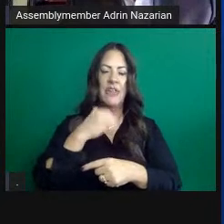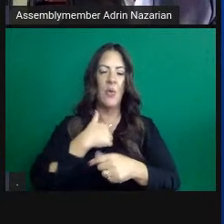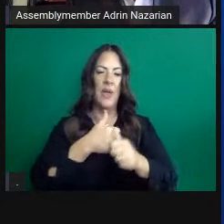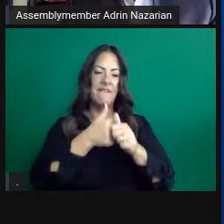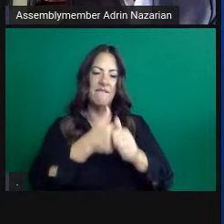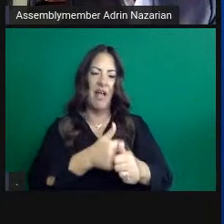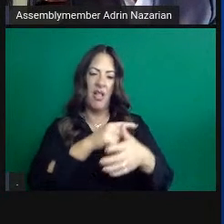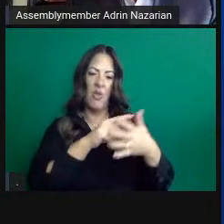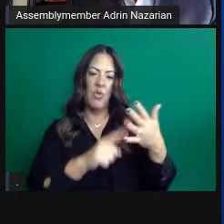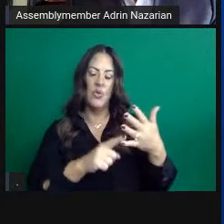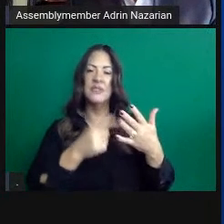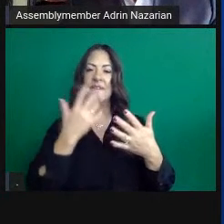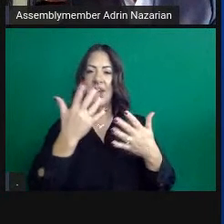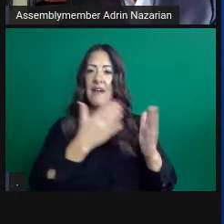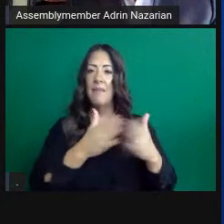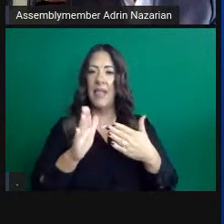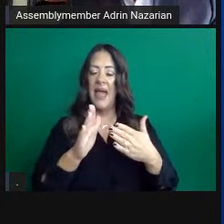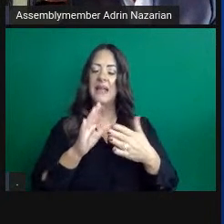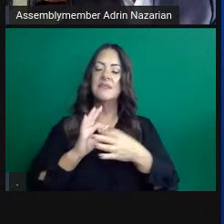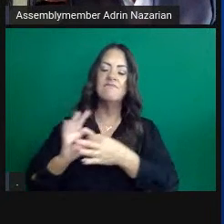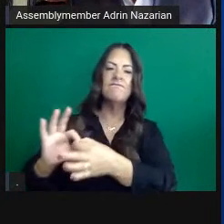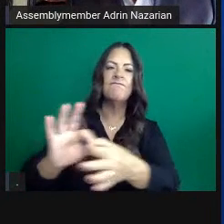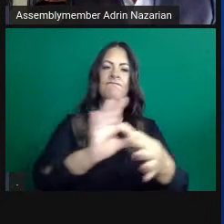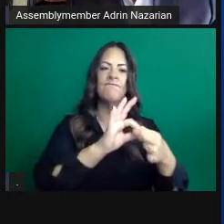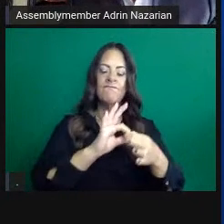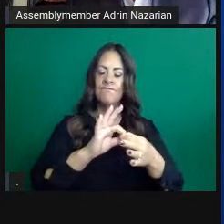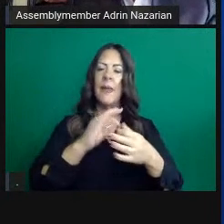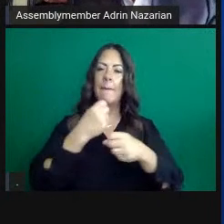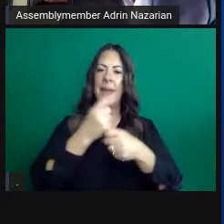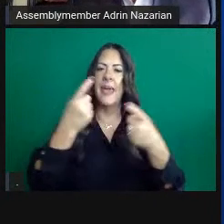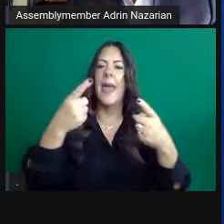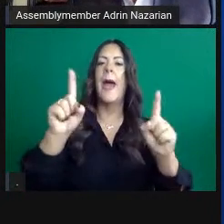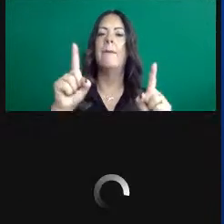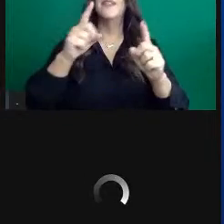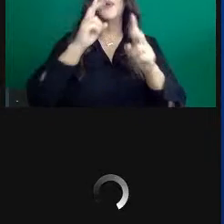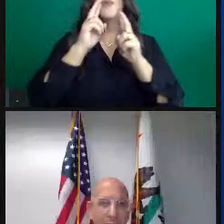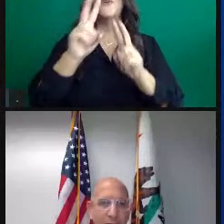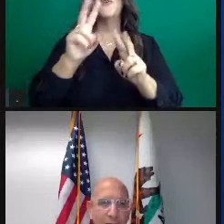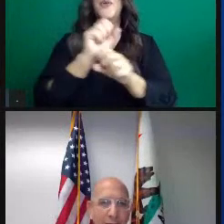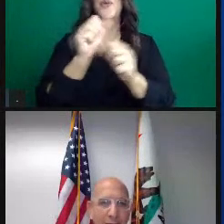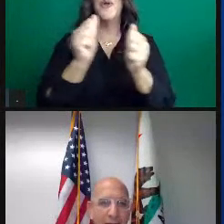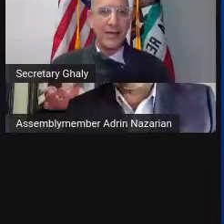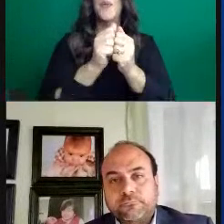plans collaboratively. Looking forward to working with all of you.